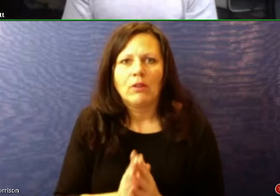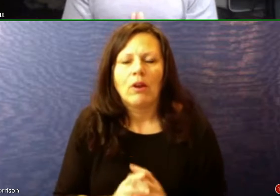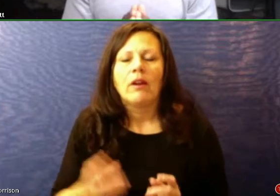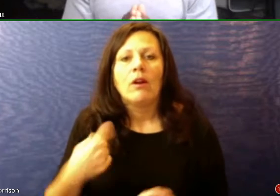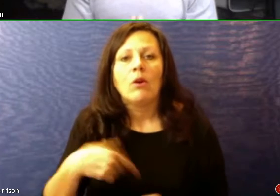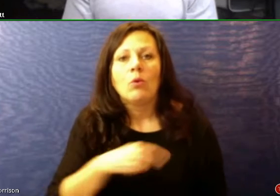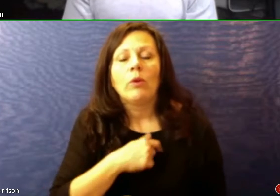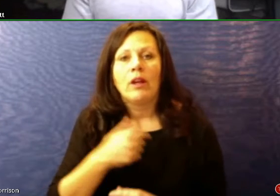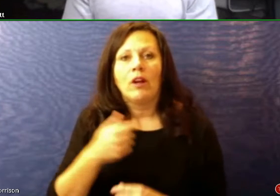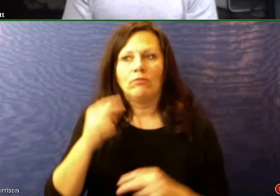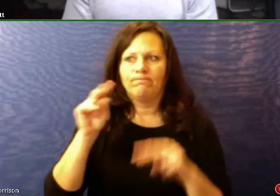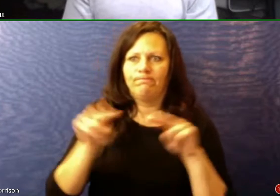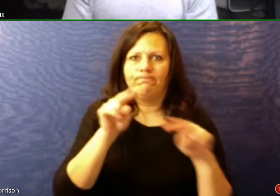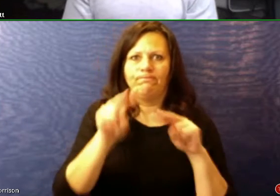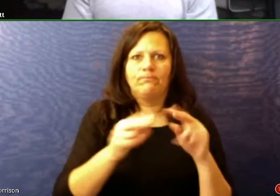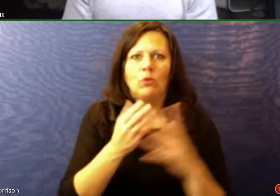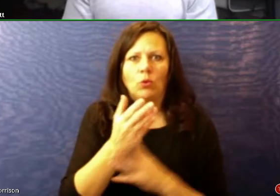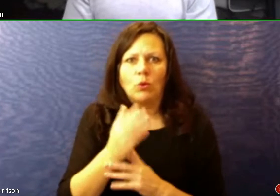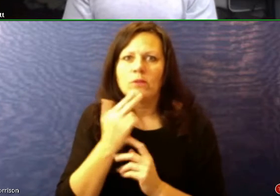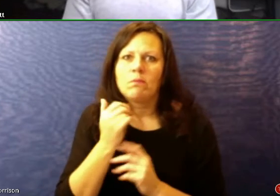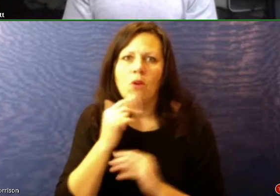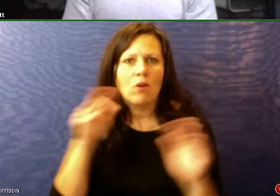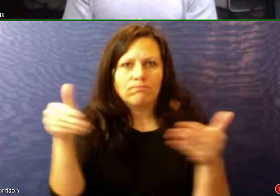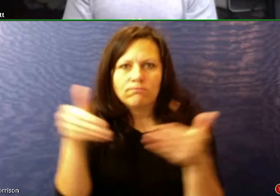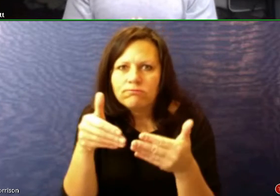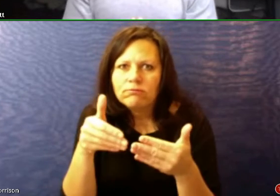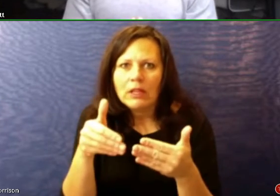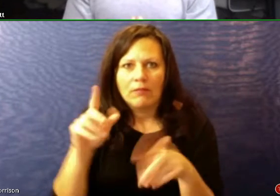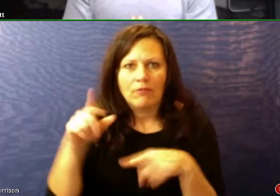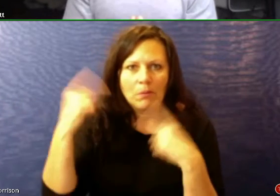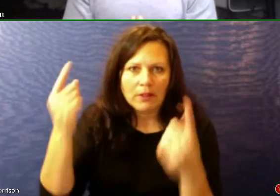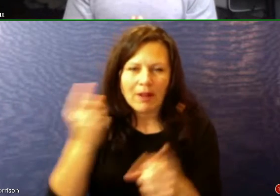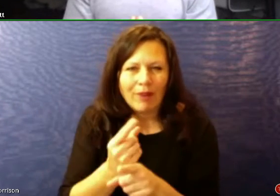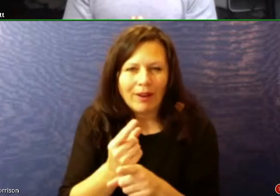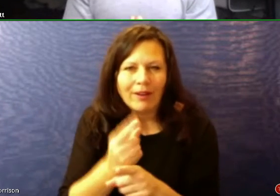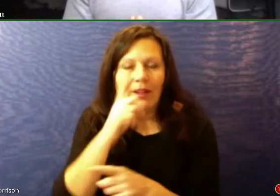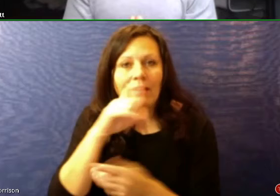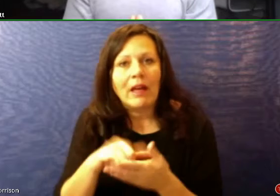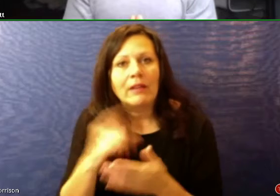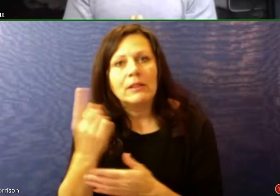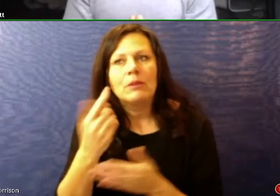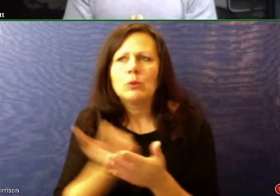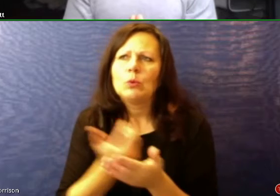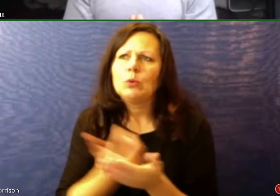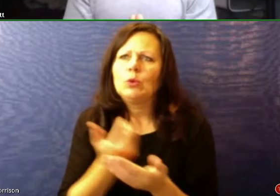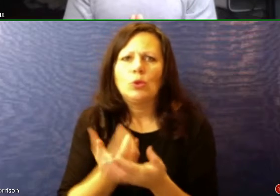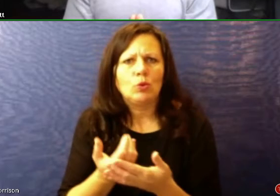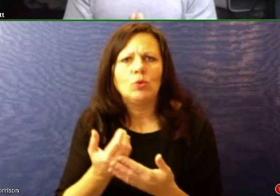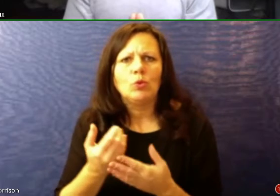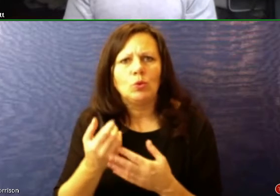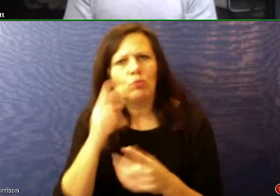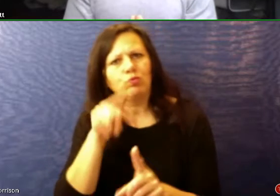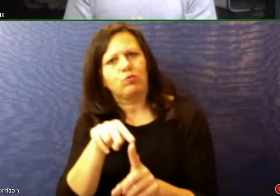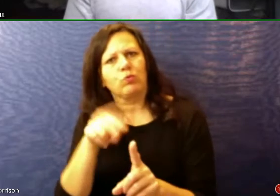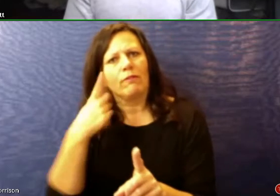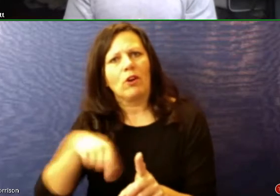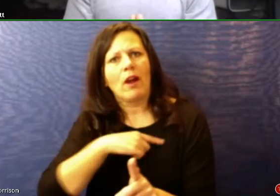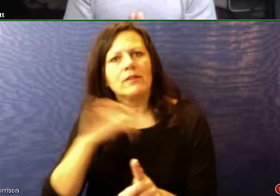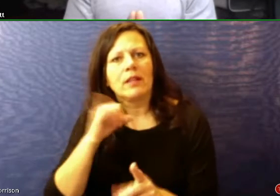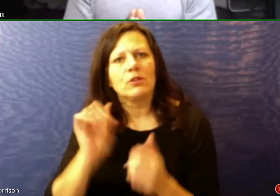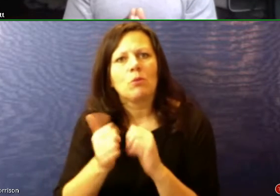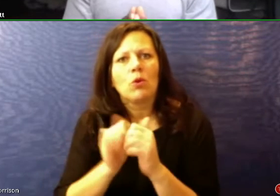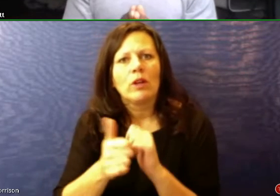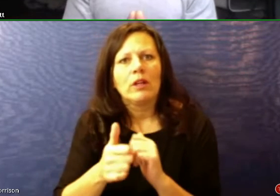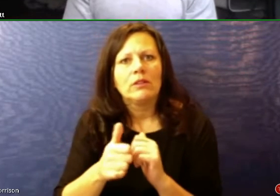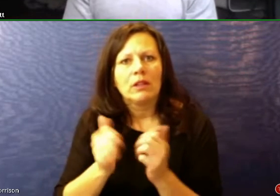a very microscopic lens at this point, right? Because this is something that's a new muscle for us as a sport, to truly talk